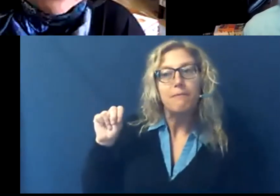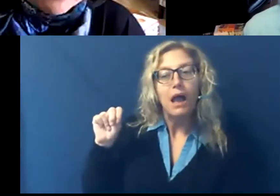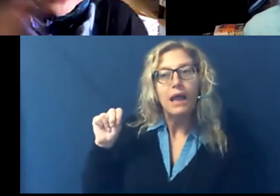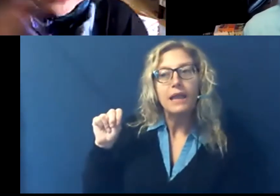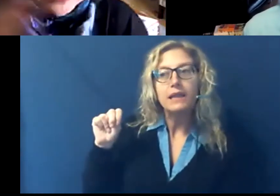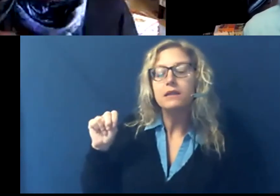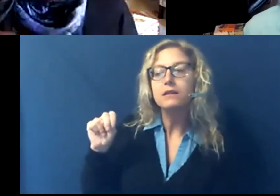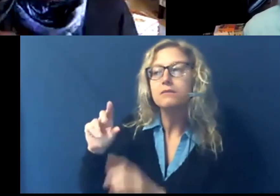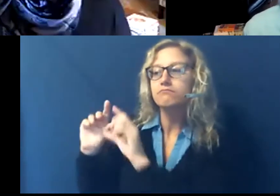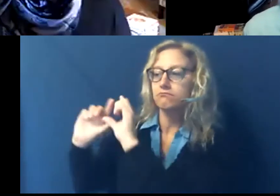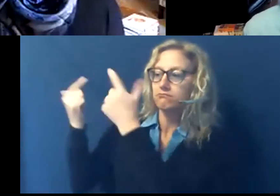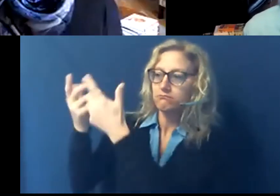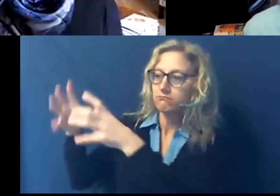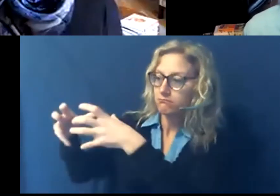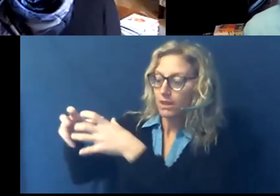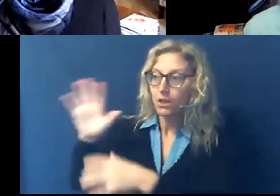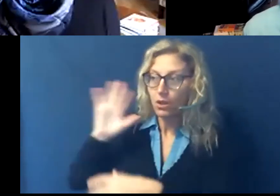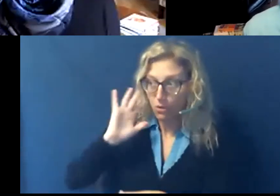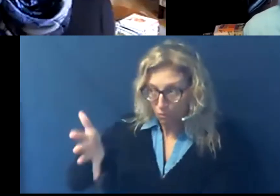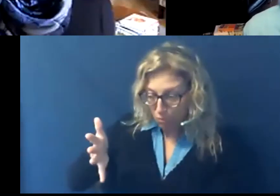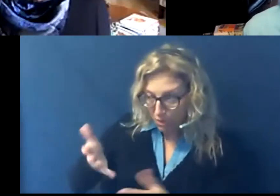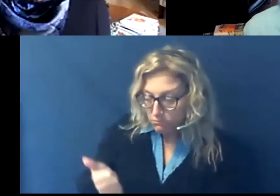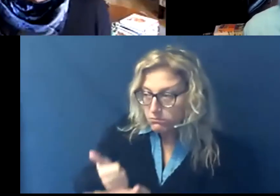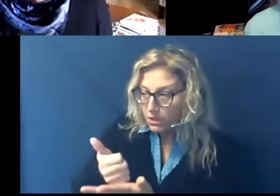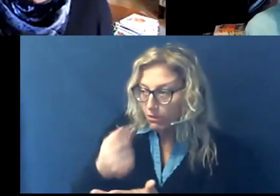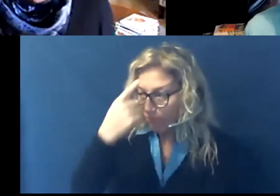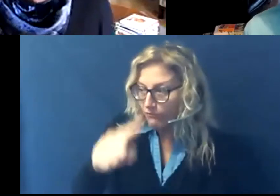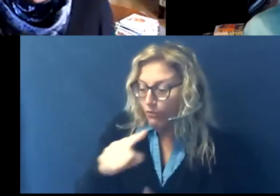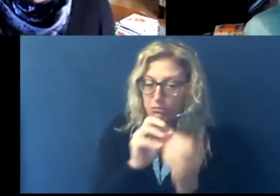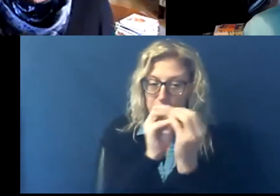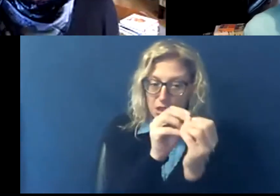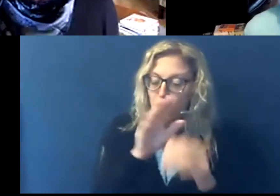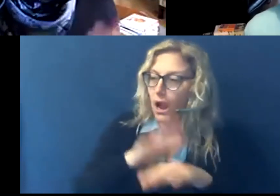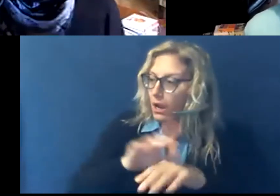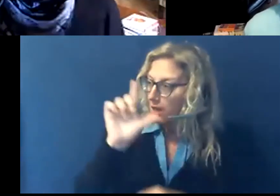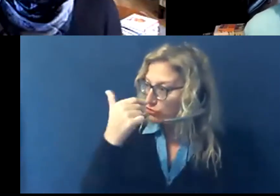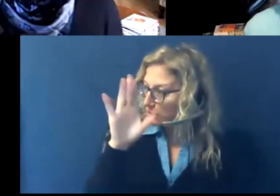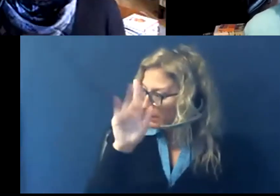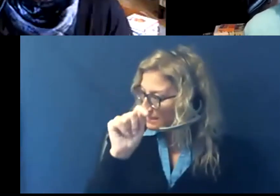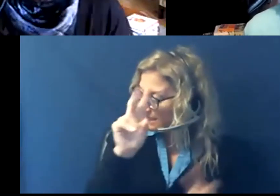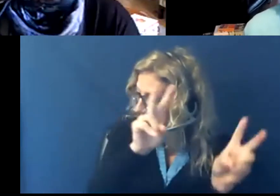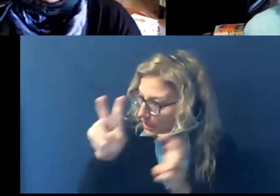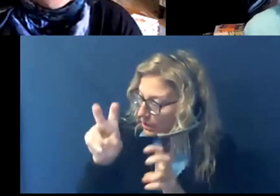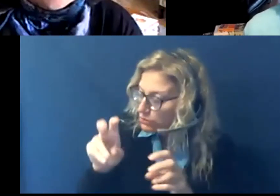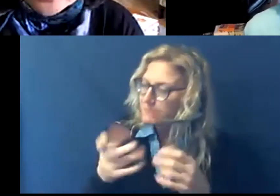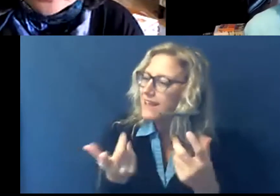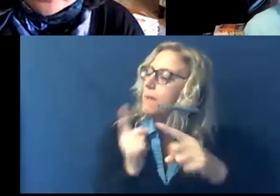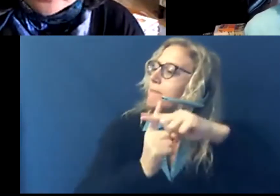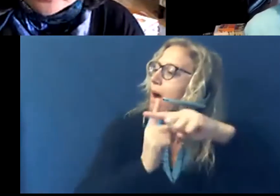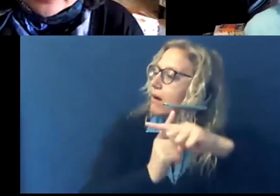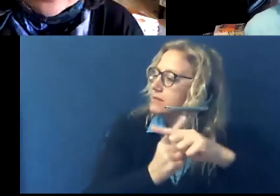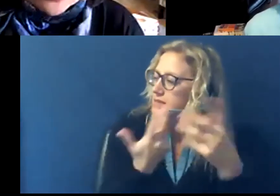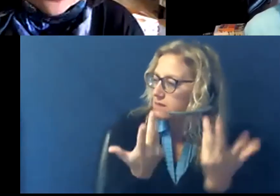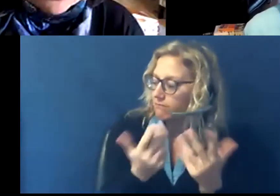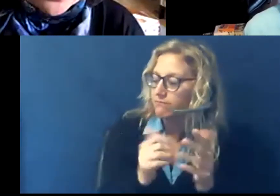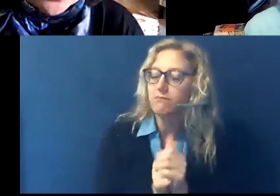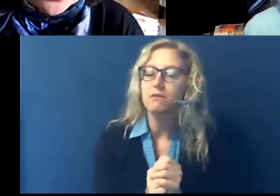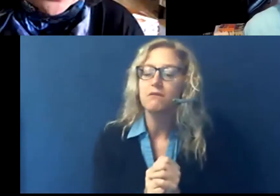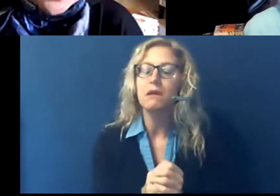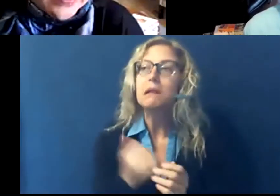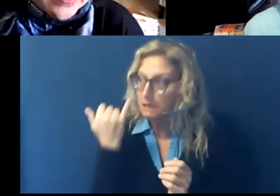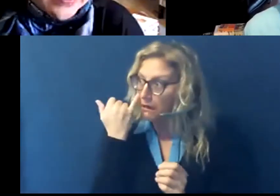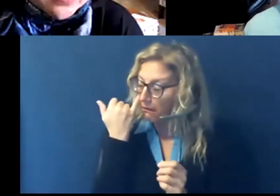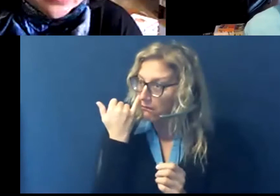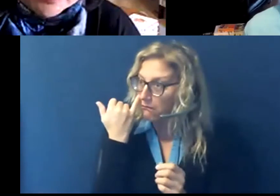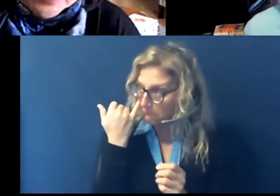take that would affect some of this litigation on LGBT issues in a positive way? And if so,